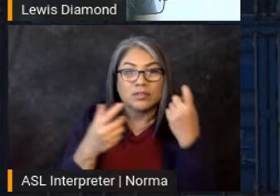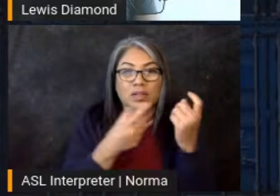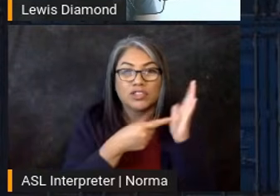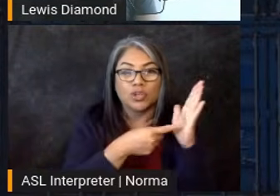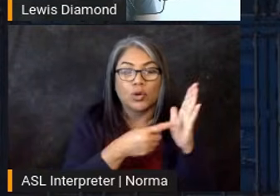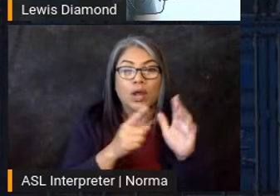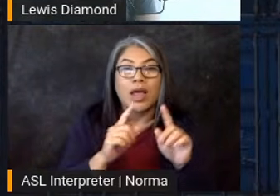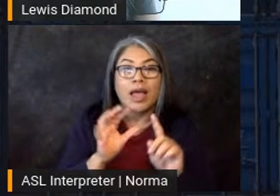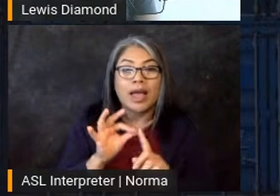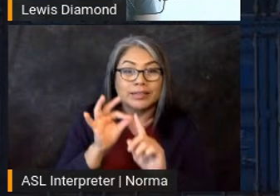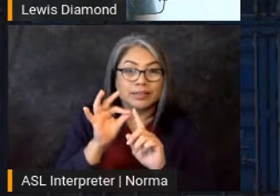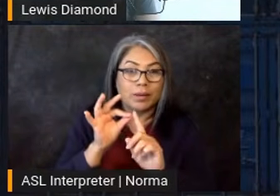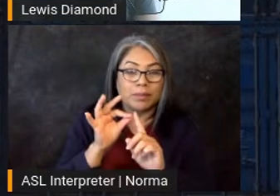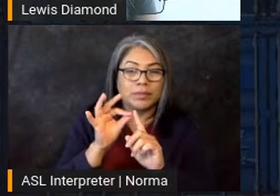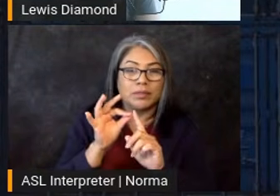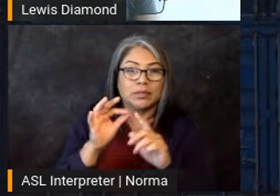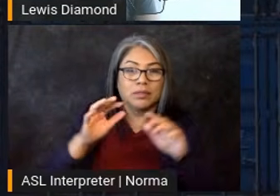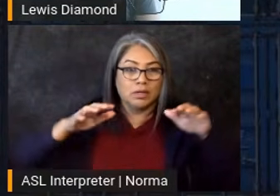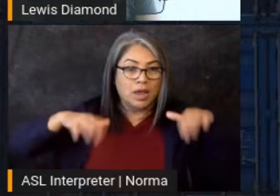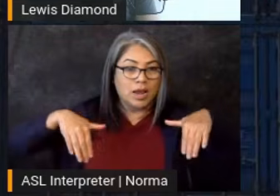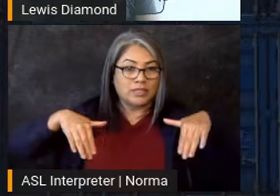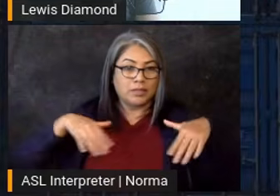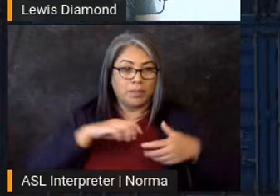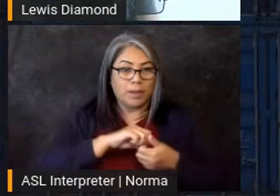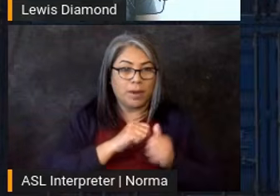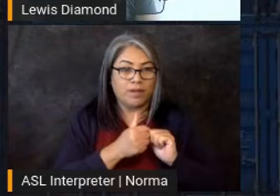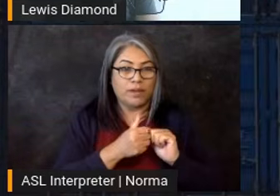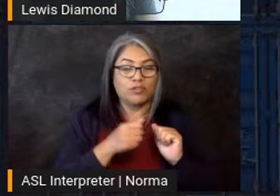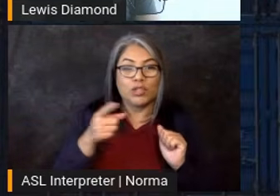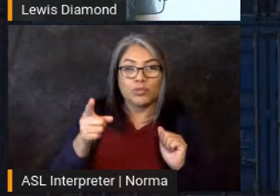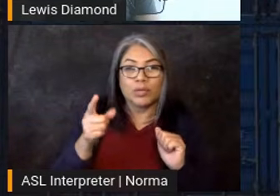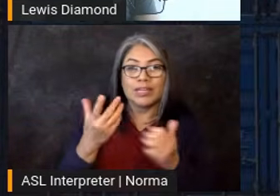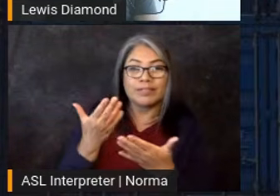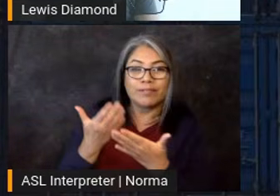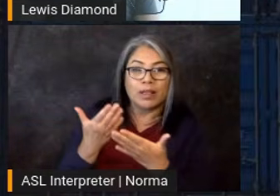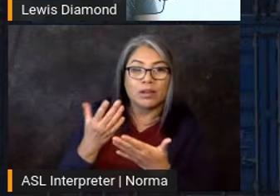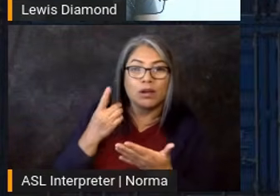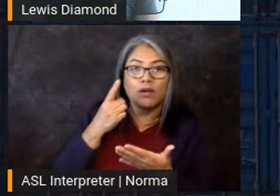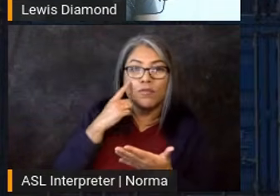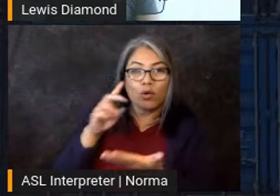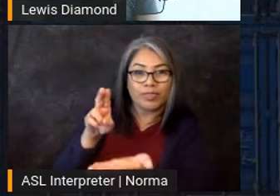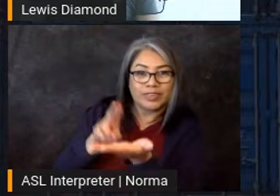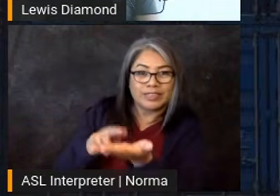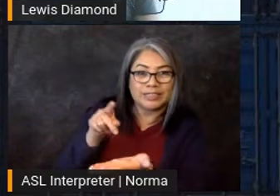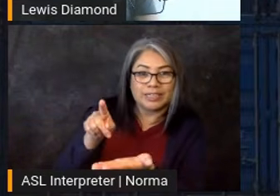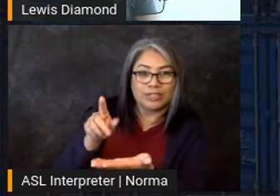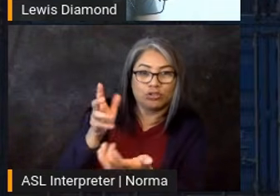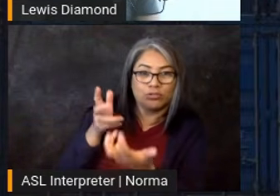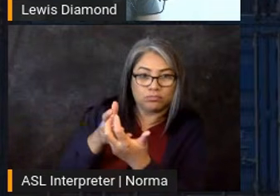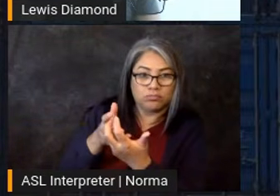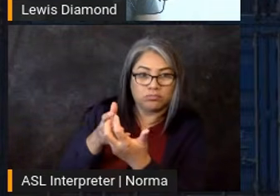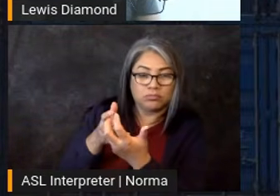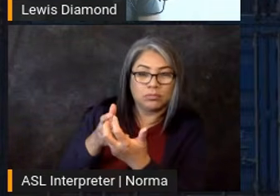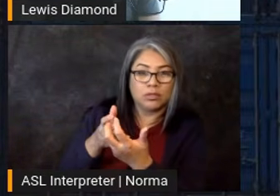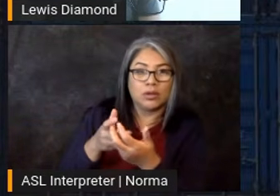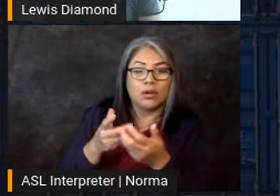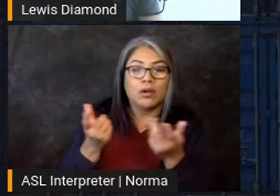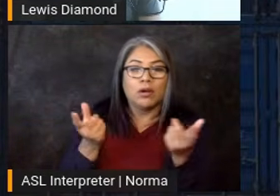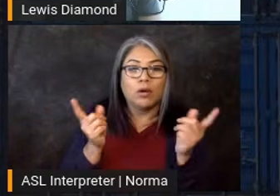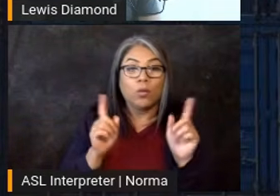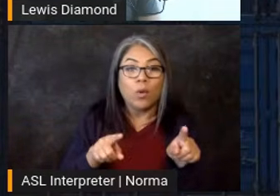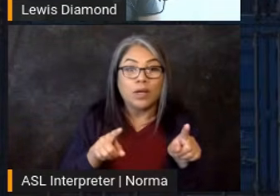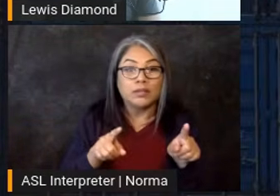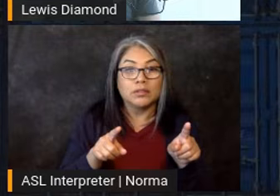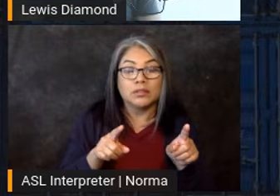that it has not been modified. So this one is valid for this signature. And once the